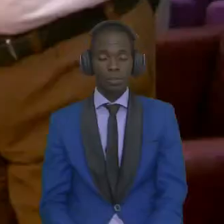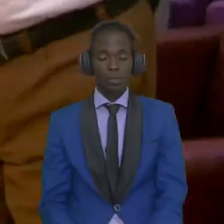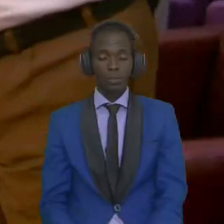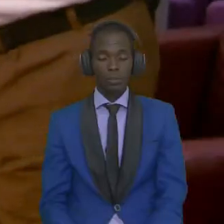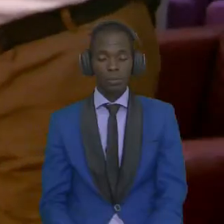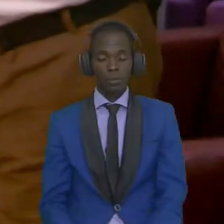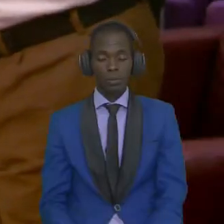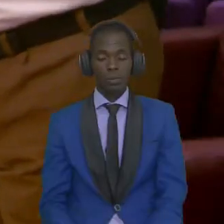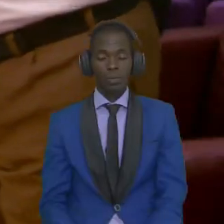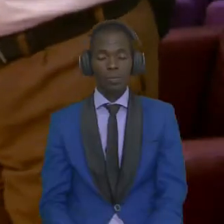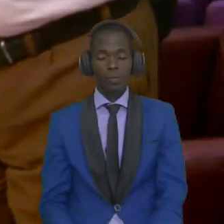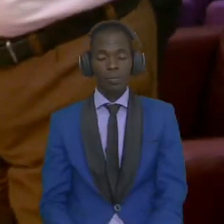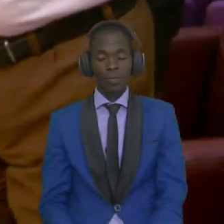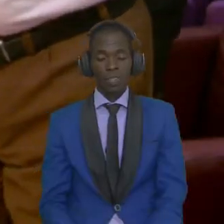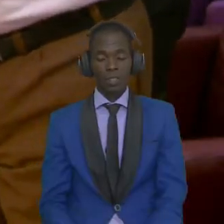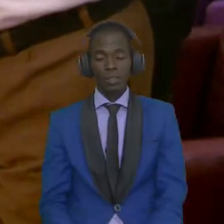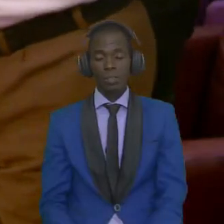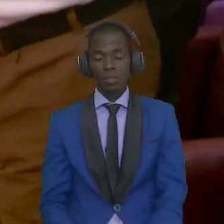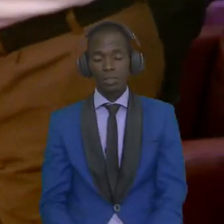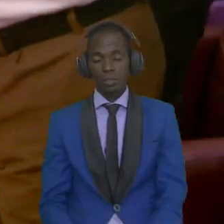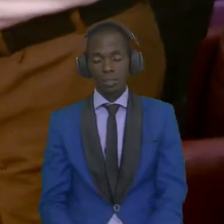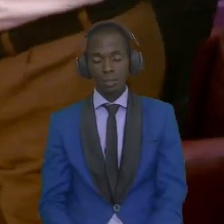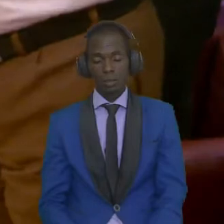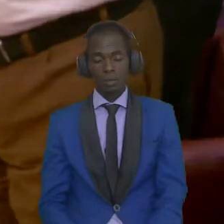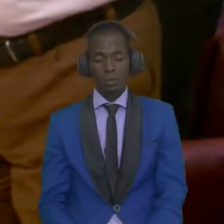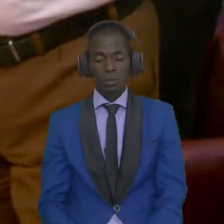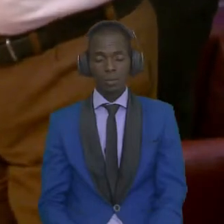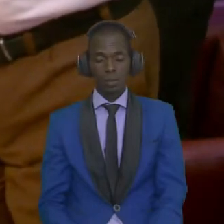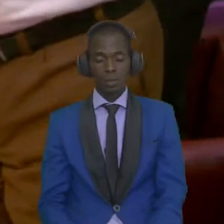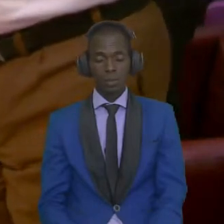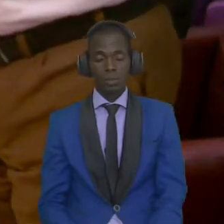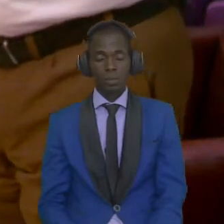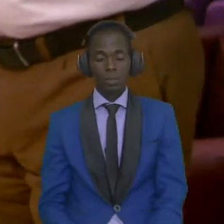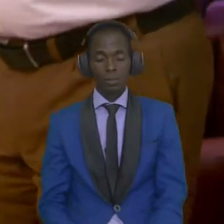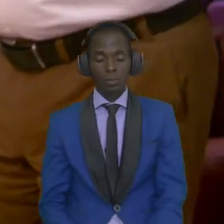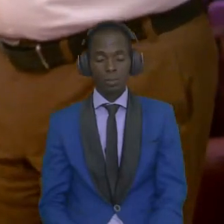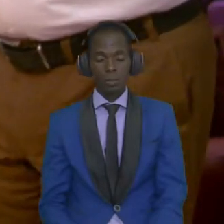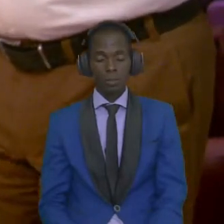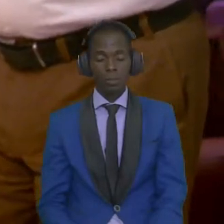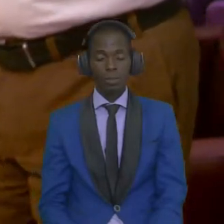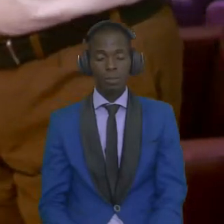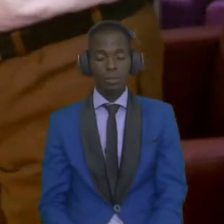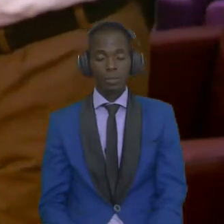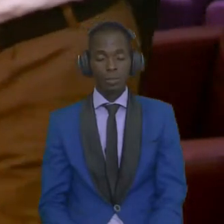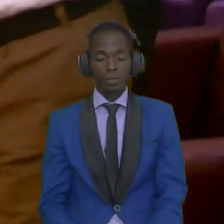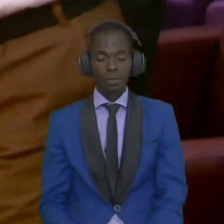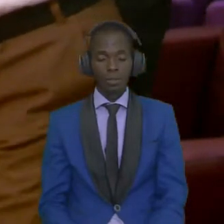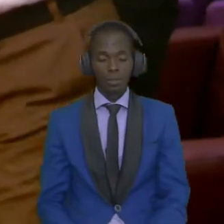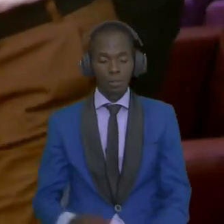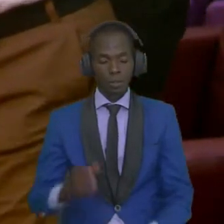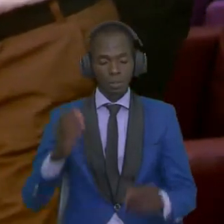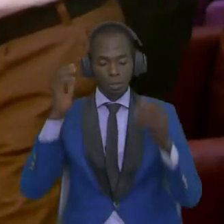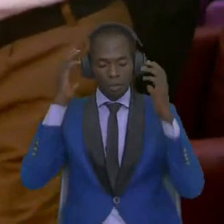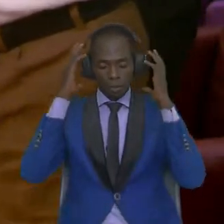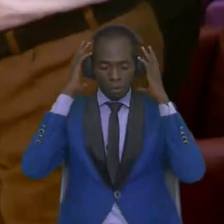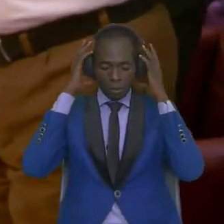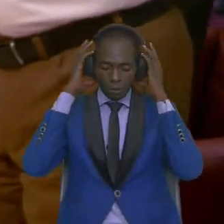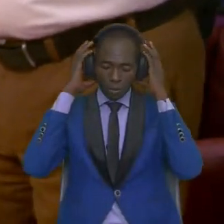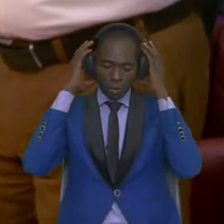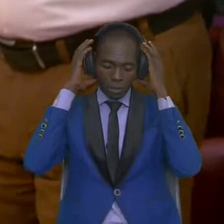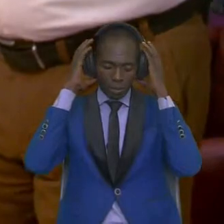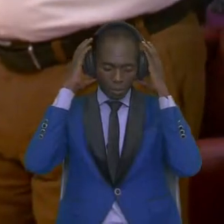Let's pray. Call upon the Lord. It's time to pray. We have the assurances of